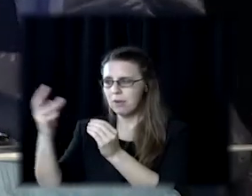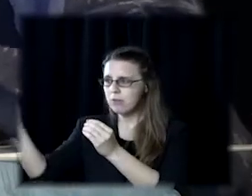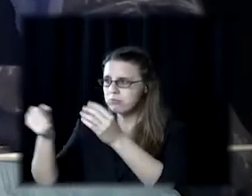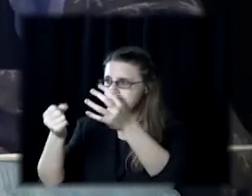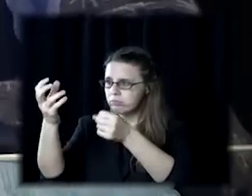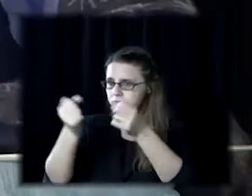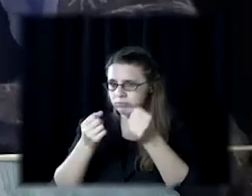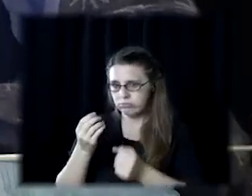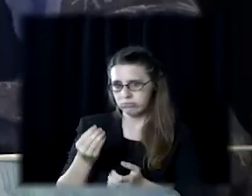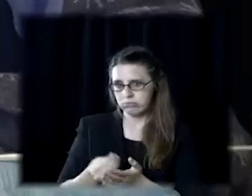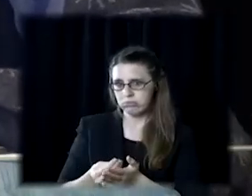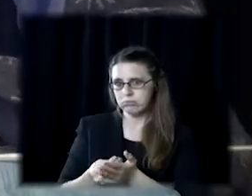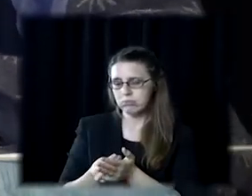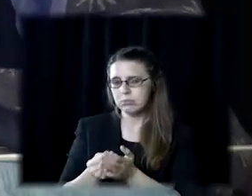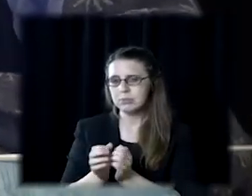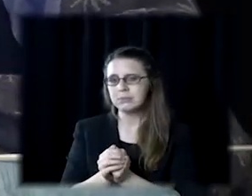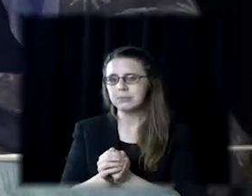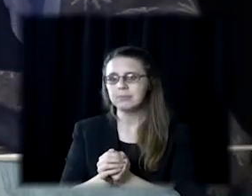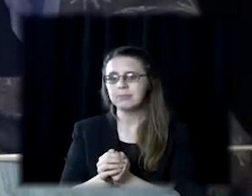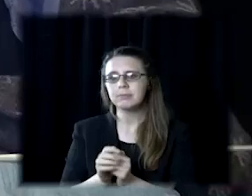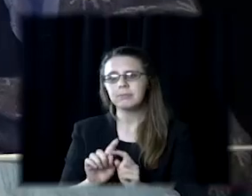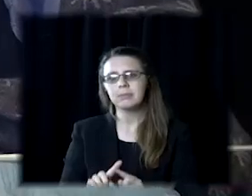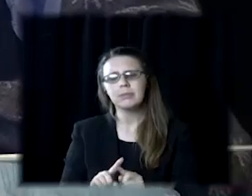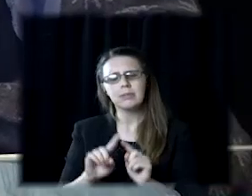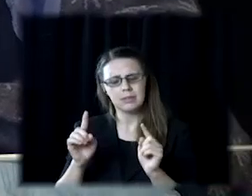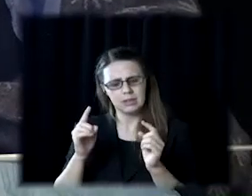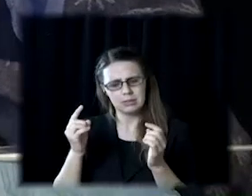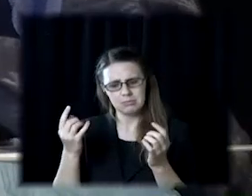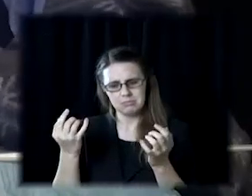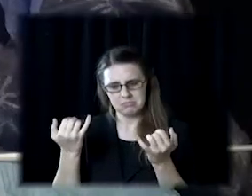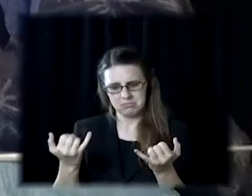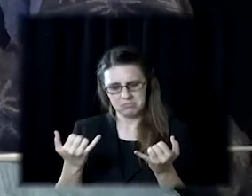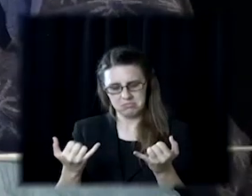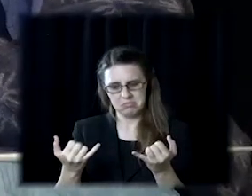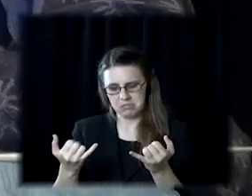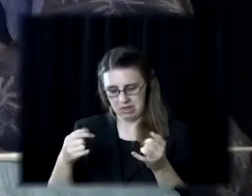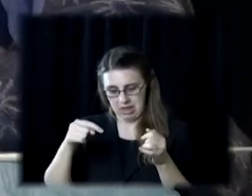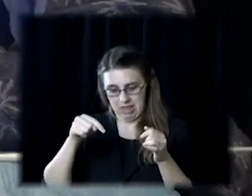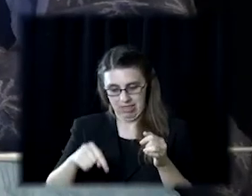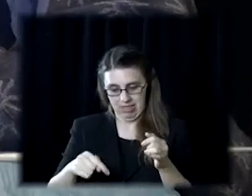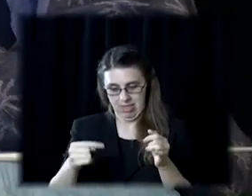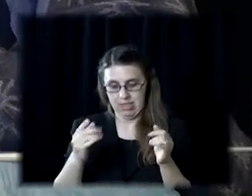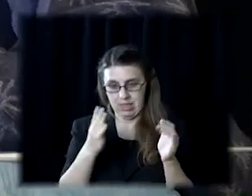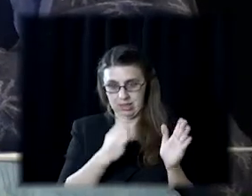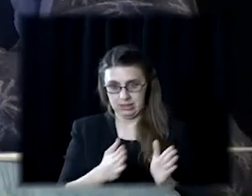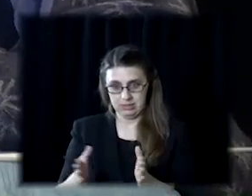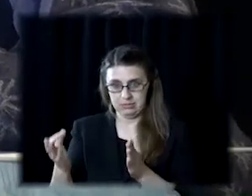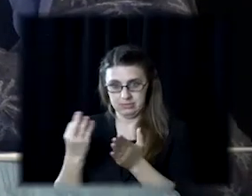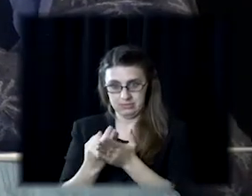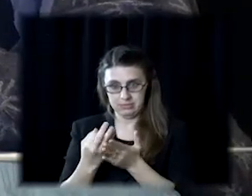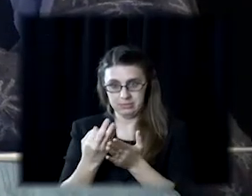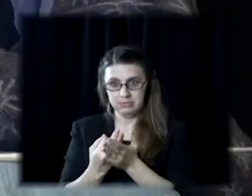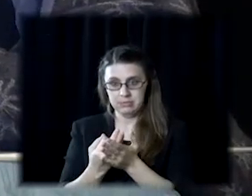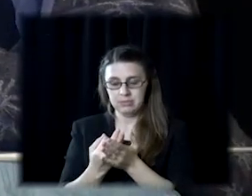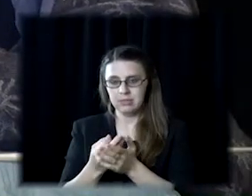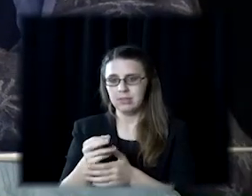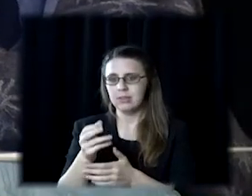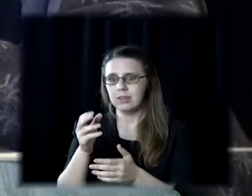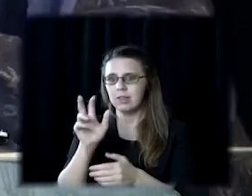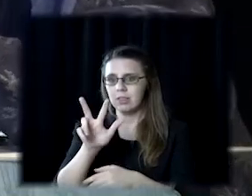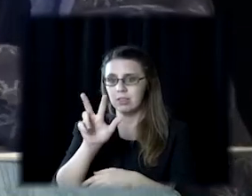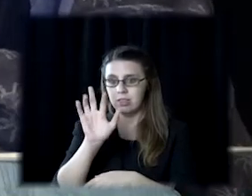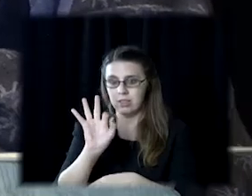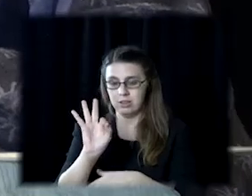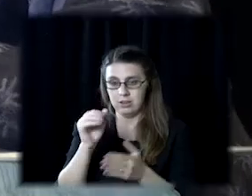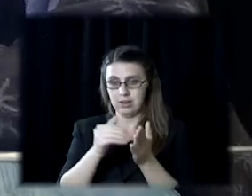But notwithstanding, there is sufficient money, as I described today, in this budget, in this fiscal plan, a $39